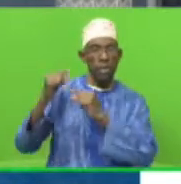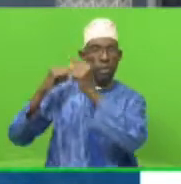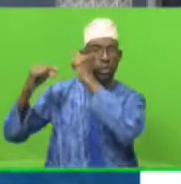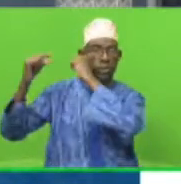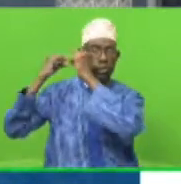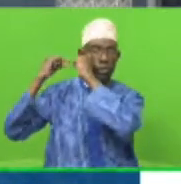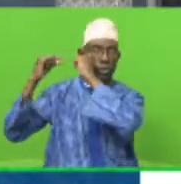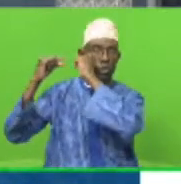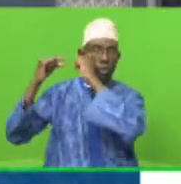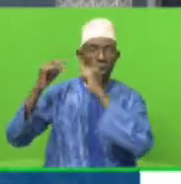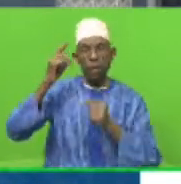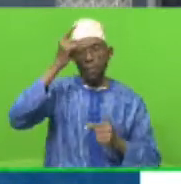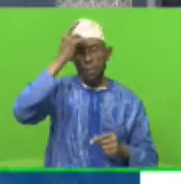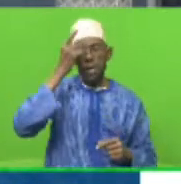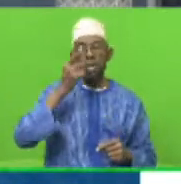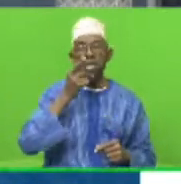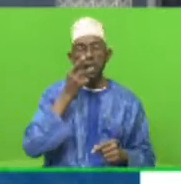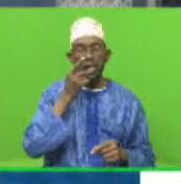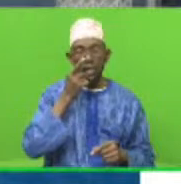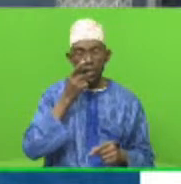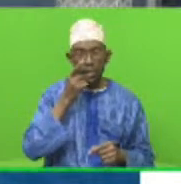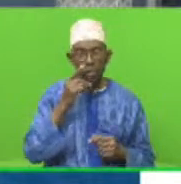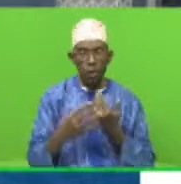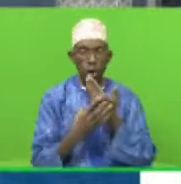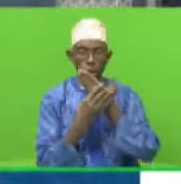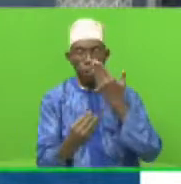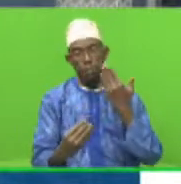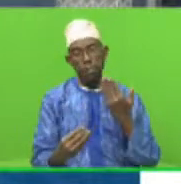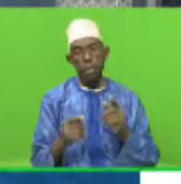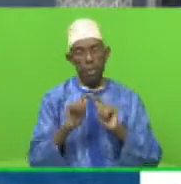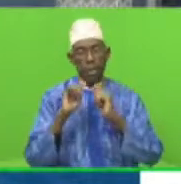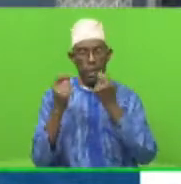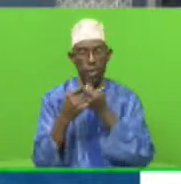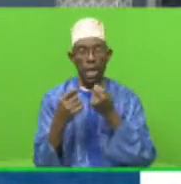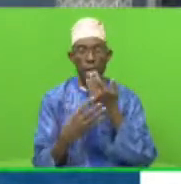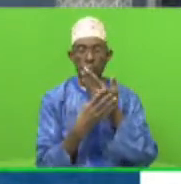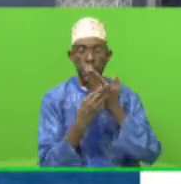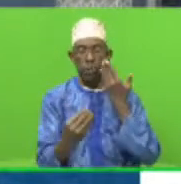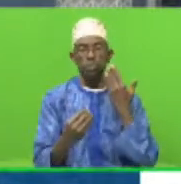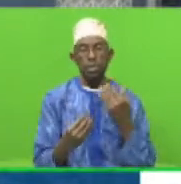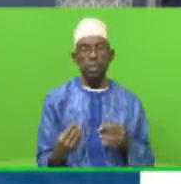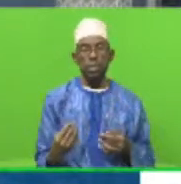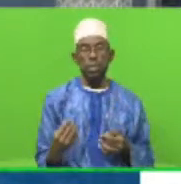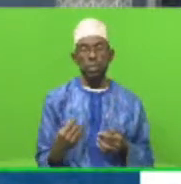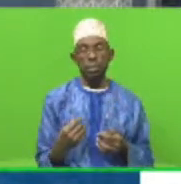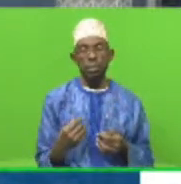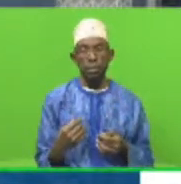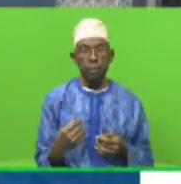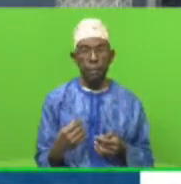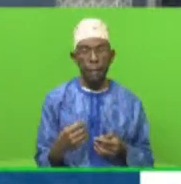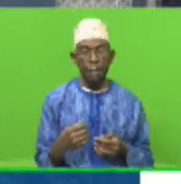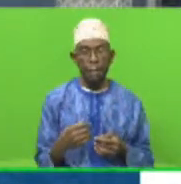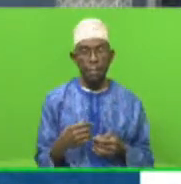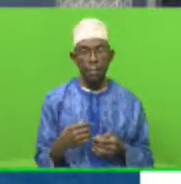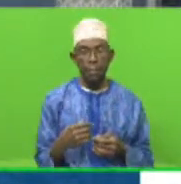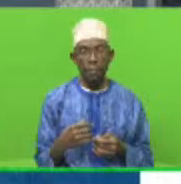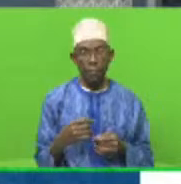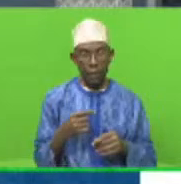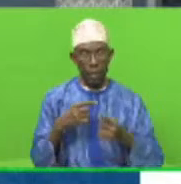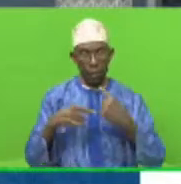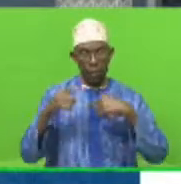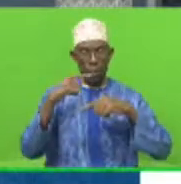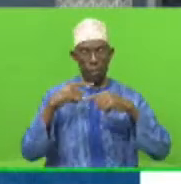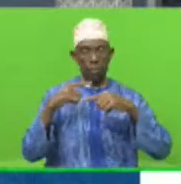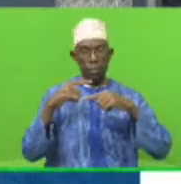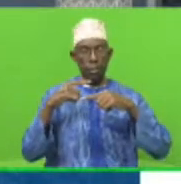your parents, you're emulating your tribe, whatever it is, or you're emulating your peers. And when you come to